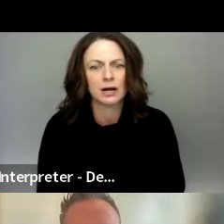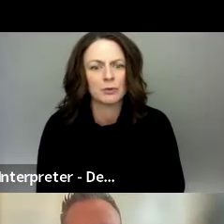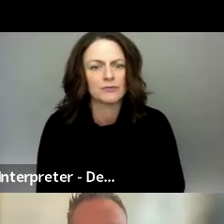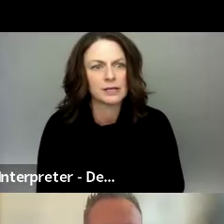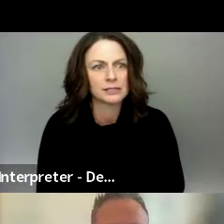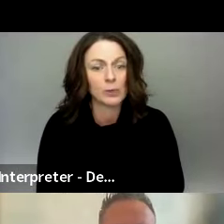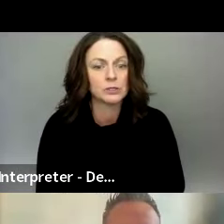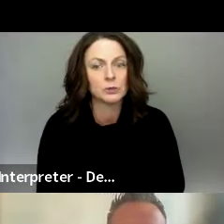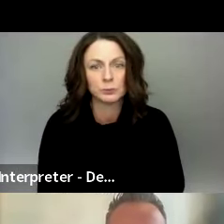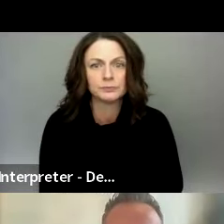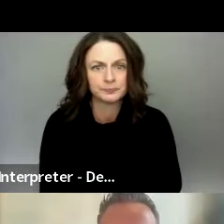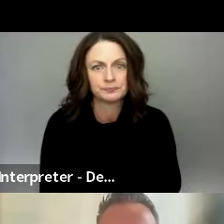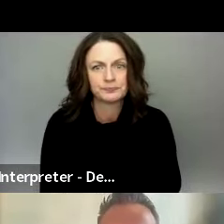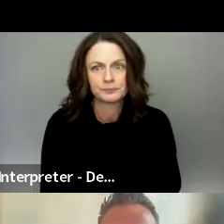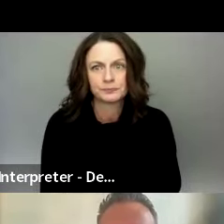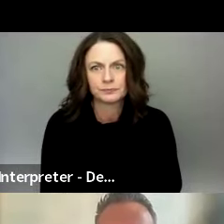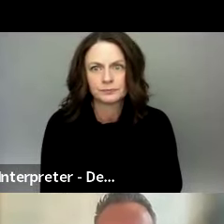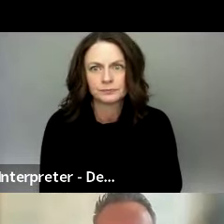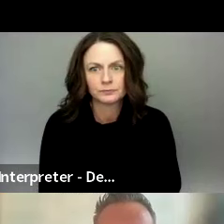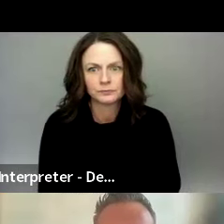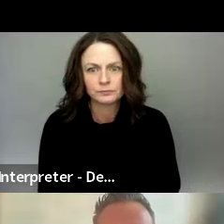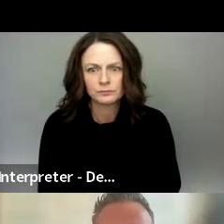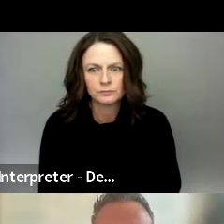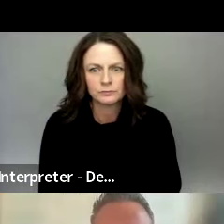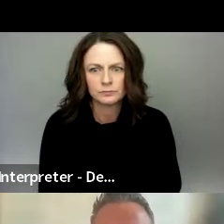are just a couple of things that we do.